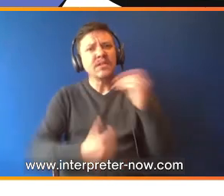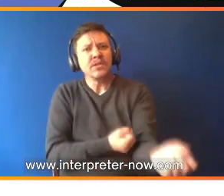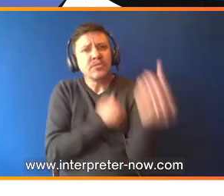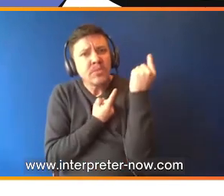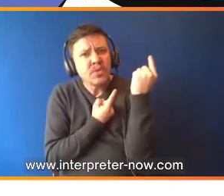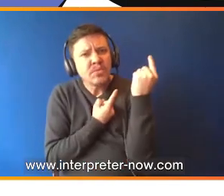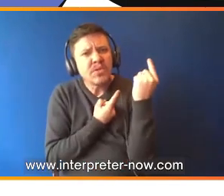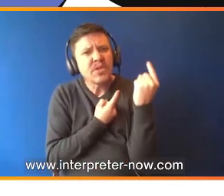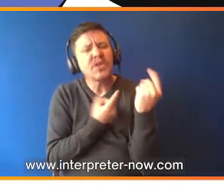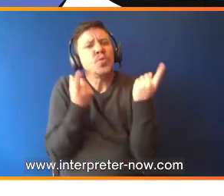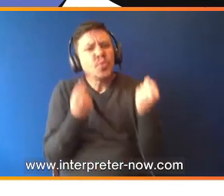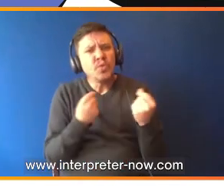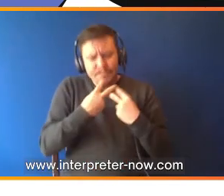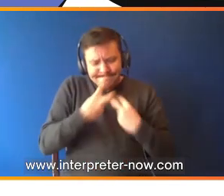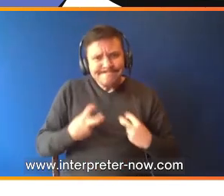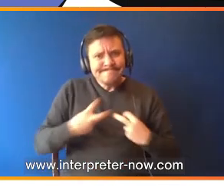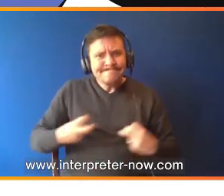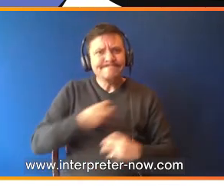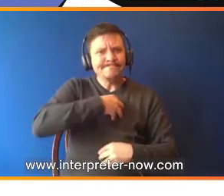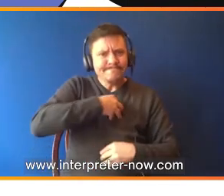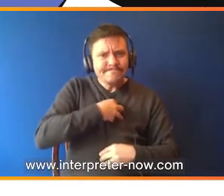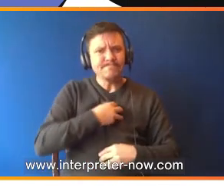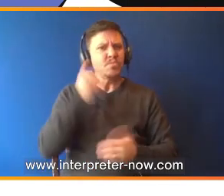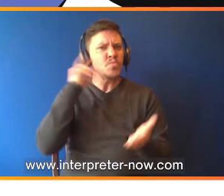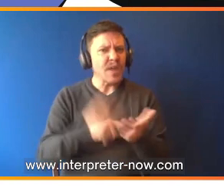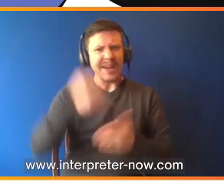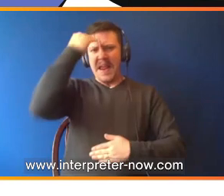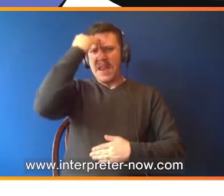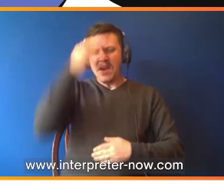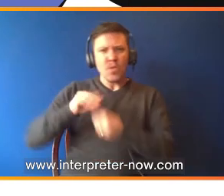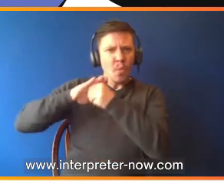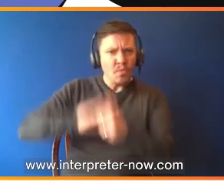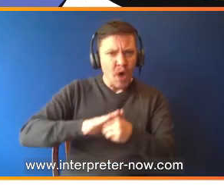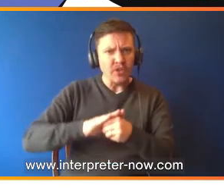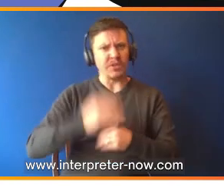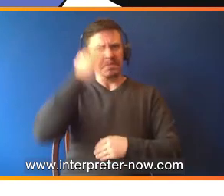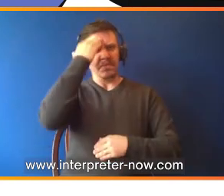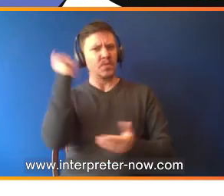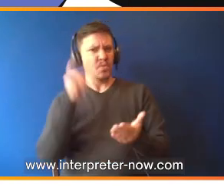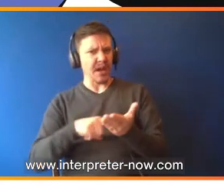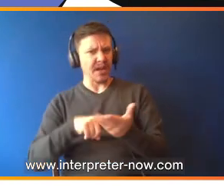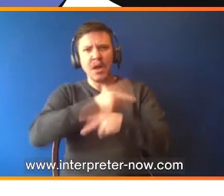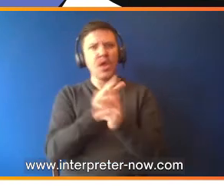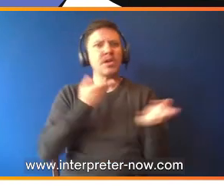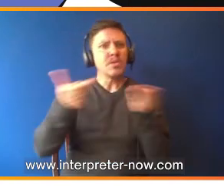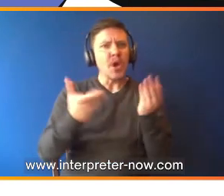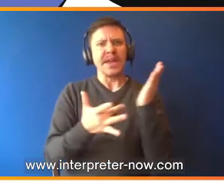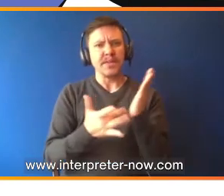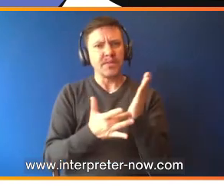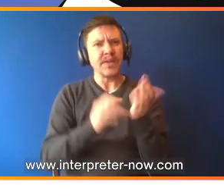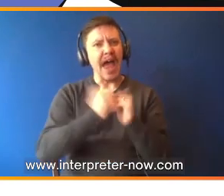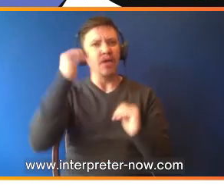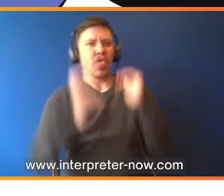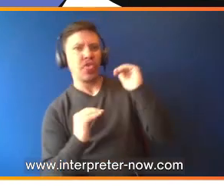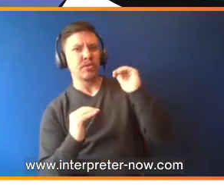that internal inner work, know what oppression looks like, and learn to recognize where your products and services or the technology